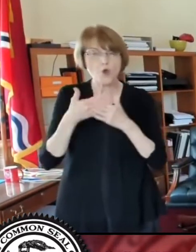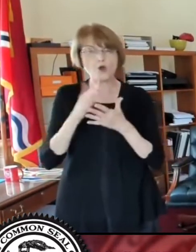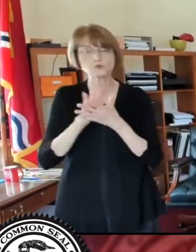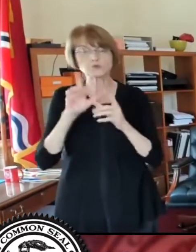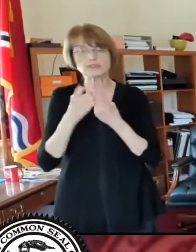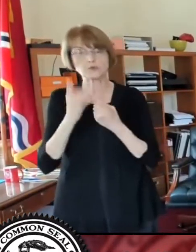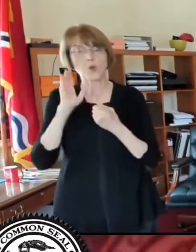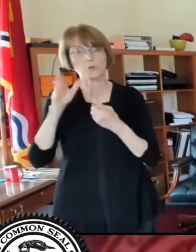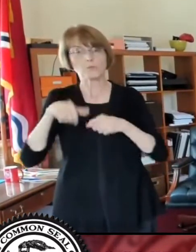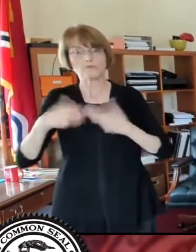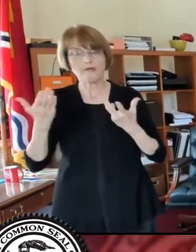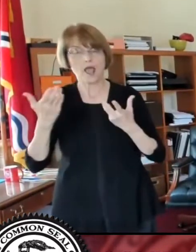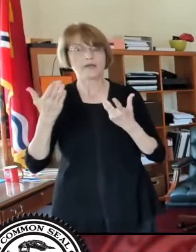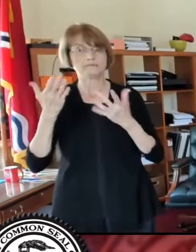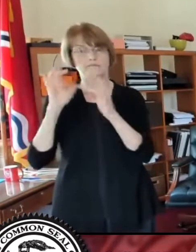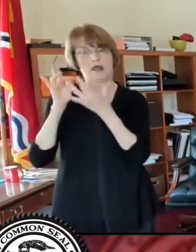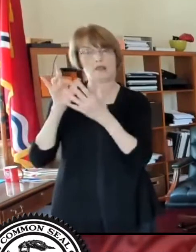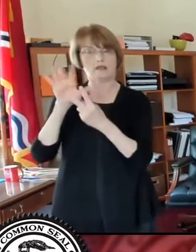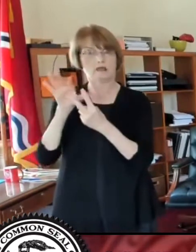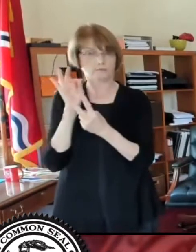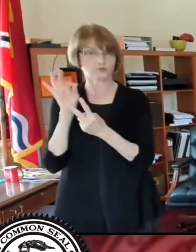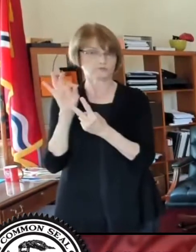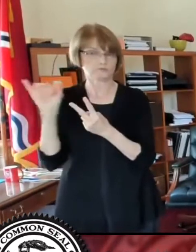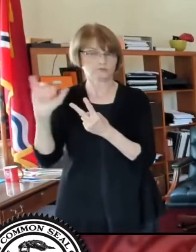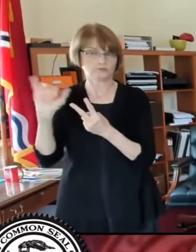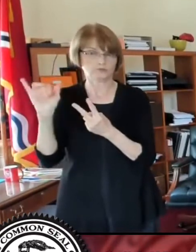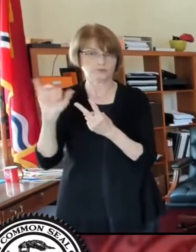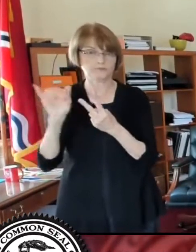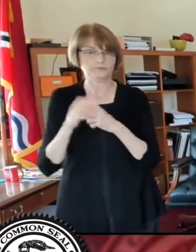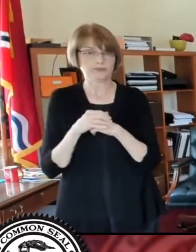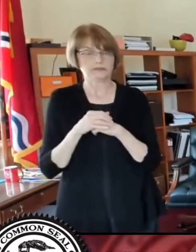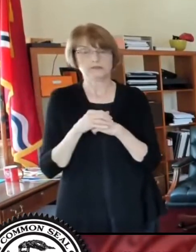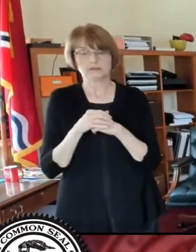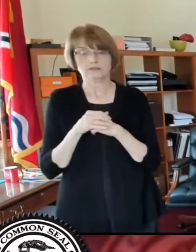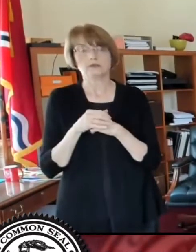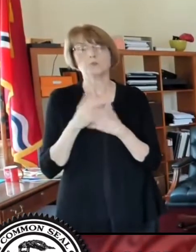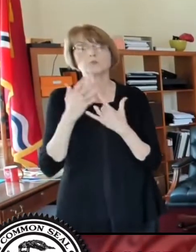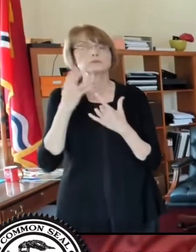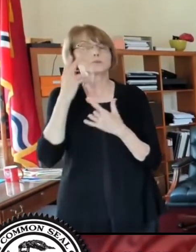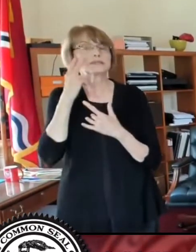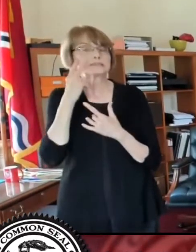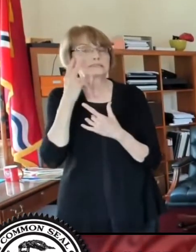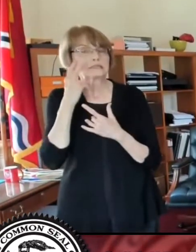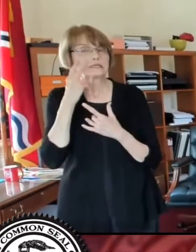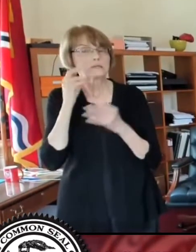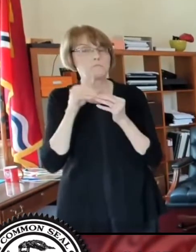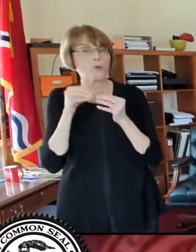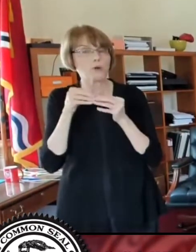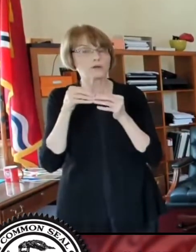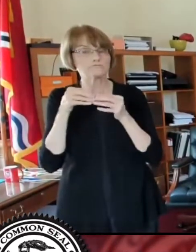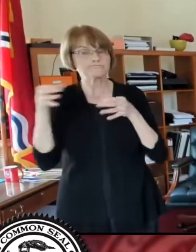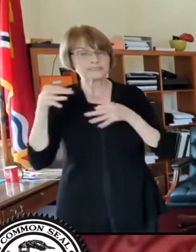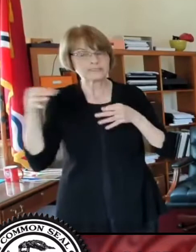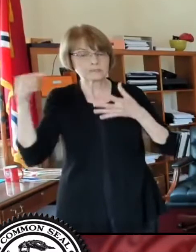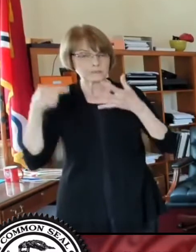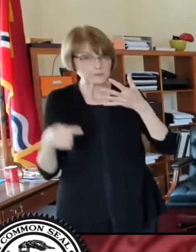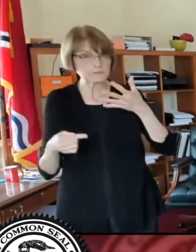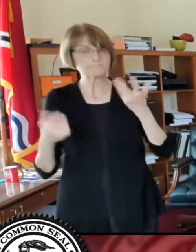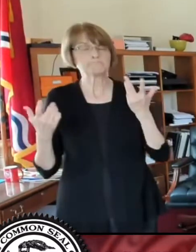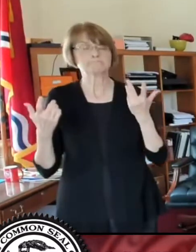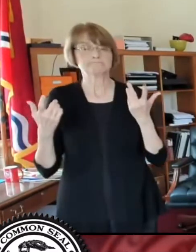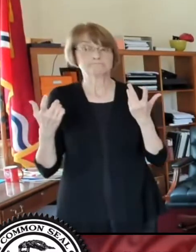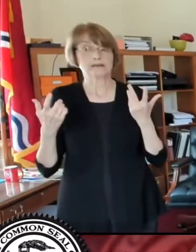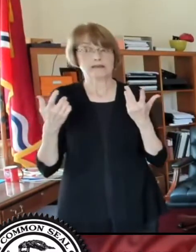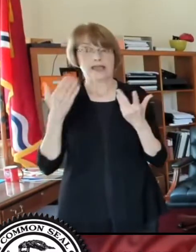some online options. So we'll wait to hear more details about that. And I know you're anxious to hear it because